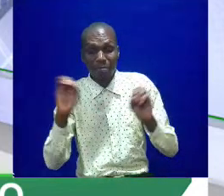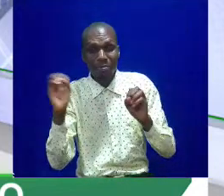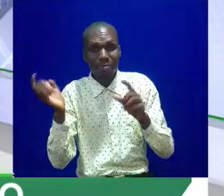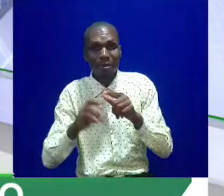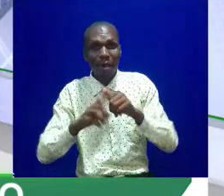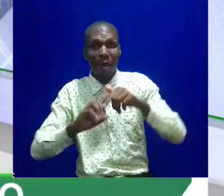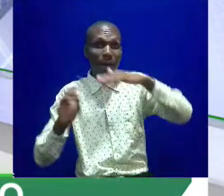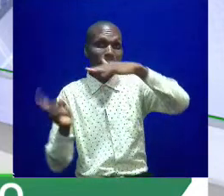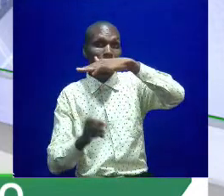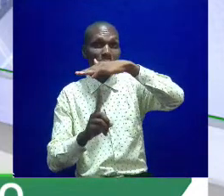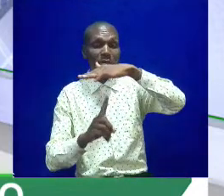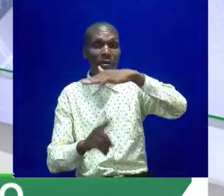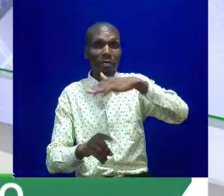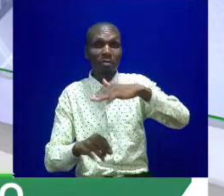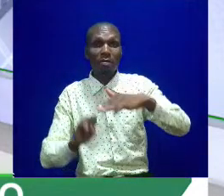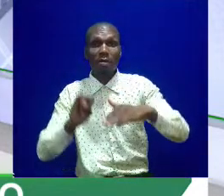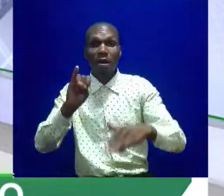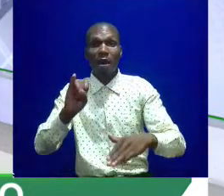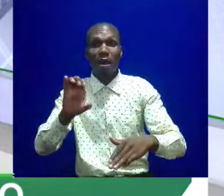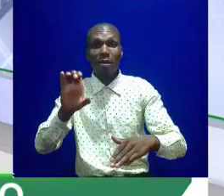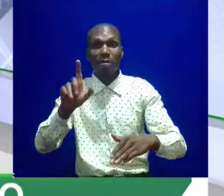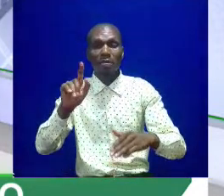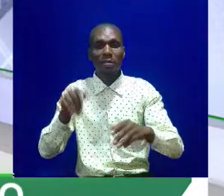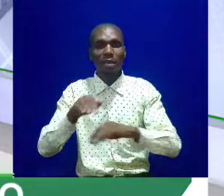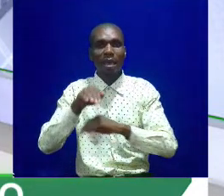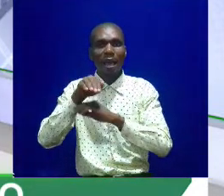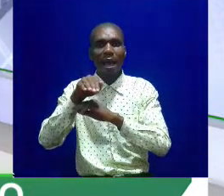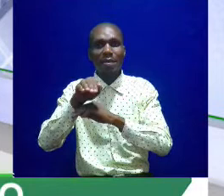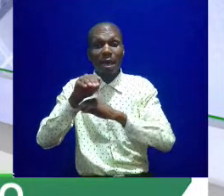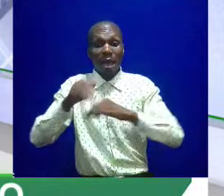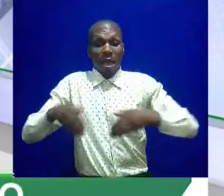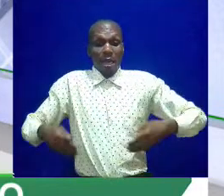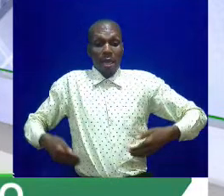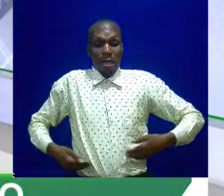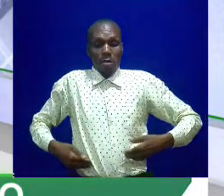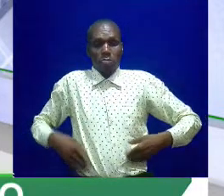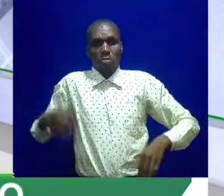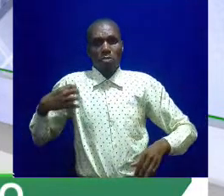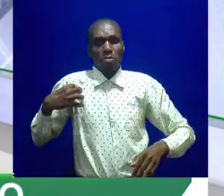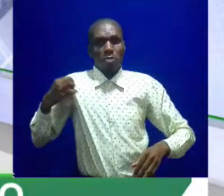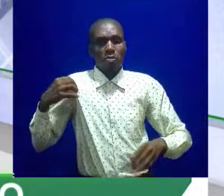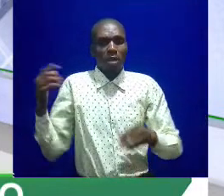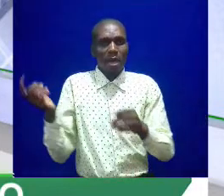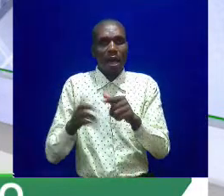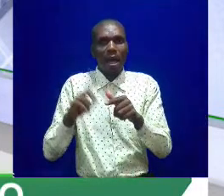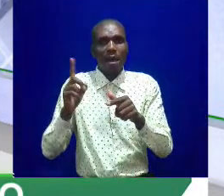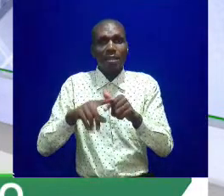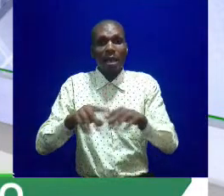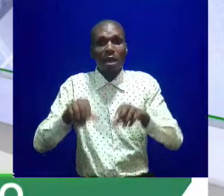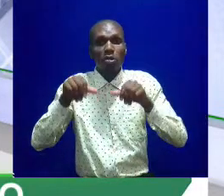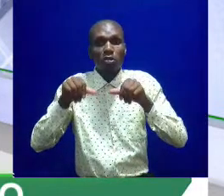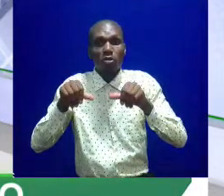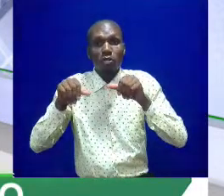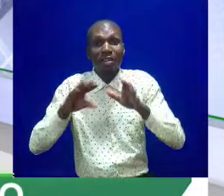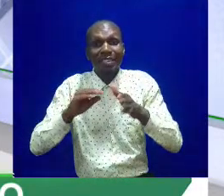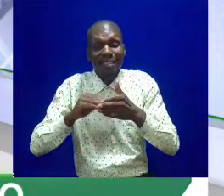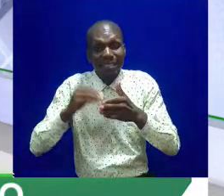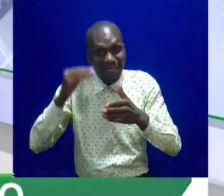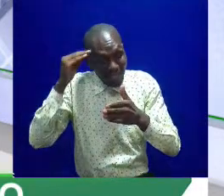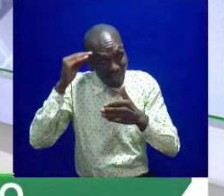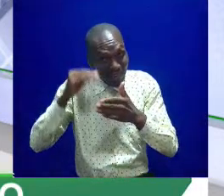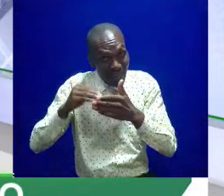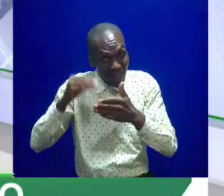bw'obwerania Eludio Walo aburira abasabwe kwene kyabunangwa esokye bare na koirari baga kwenyorera amasomo